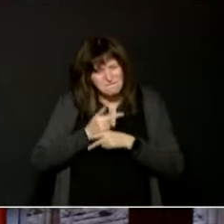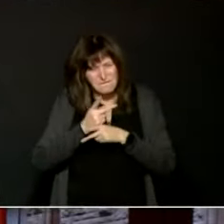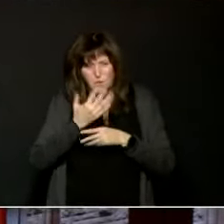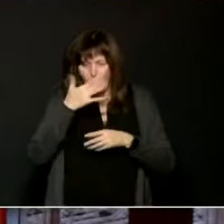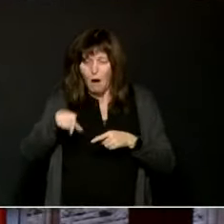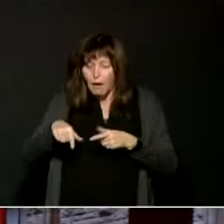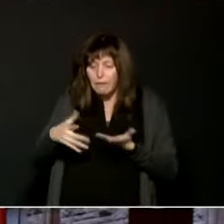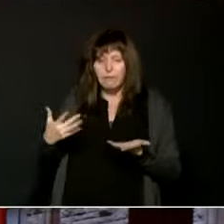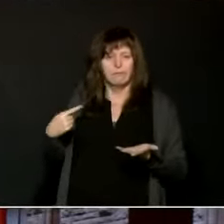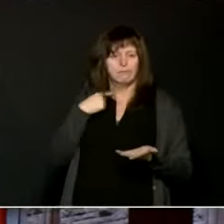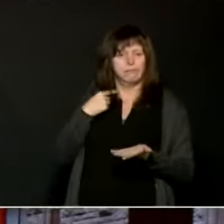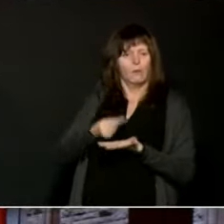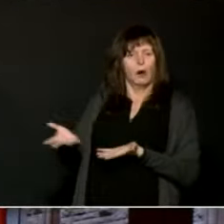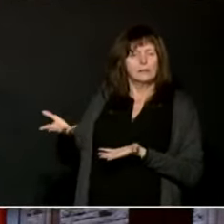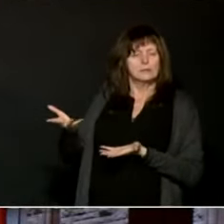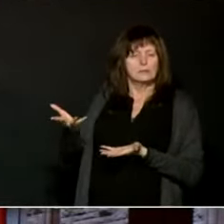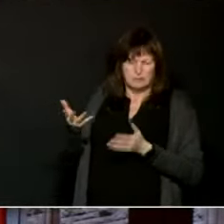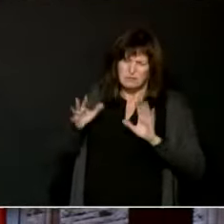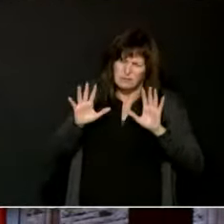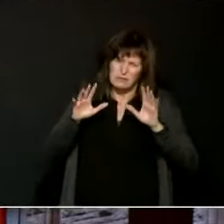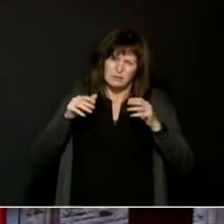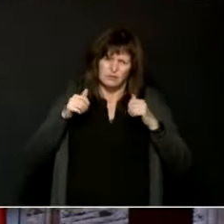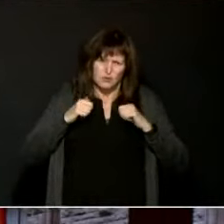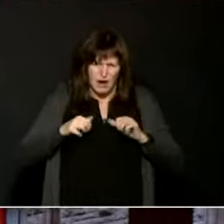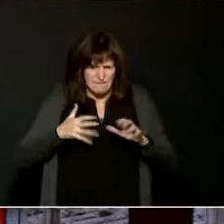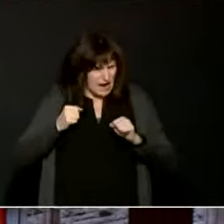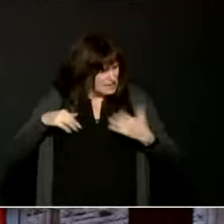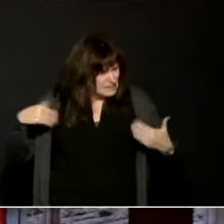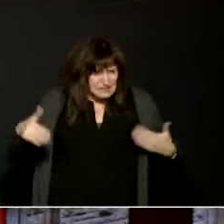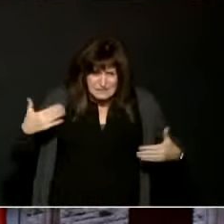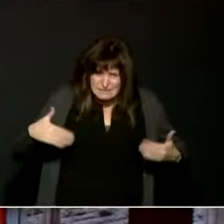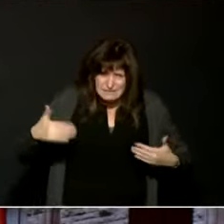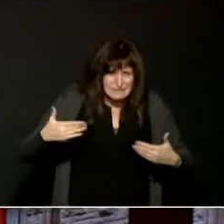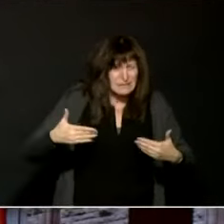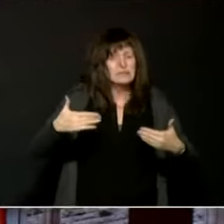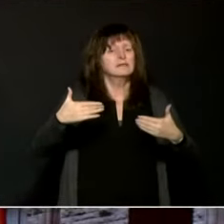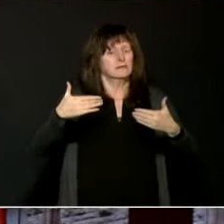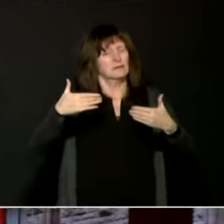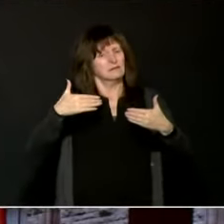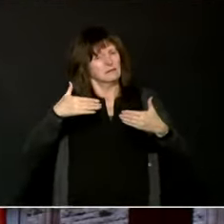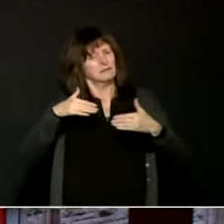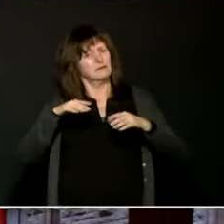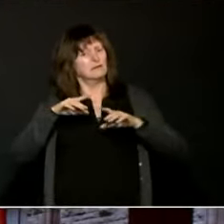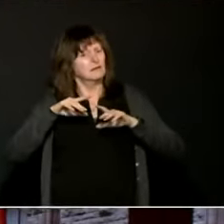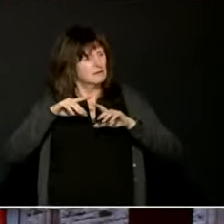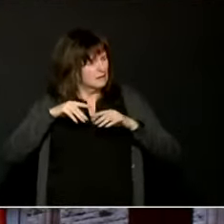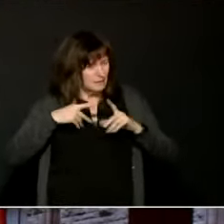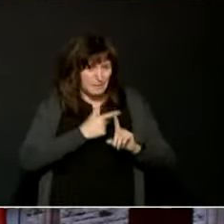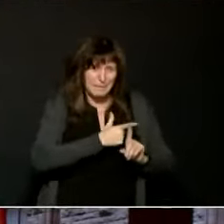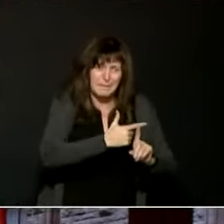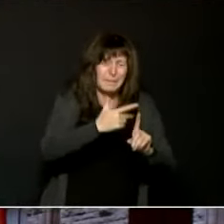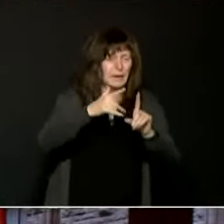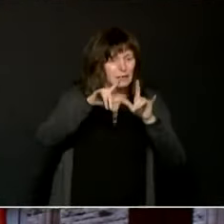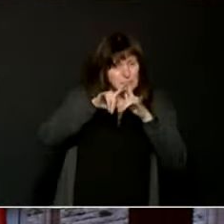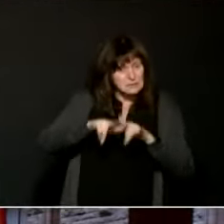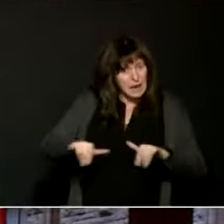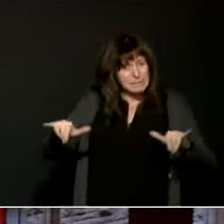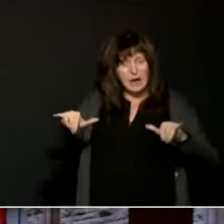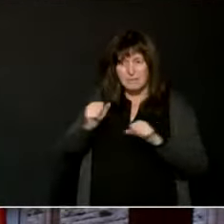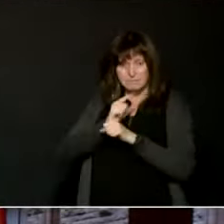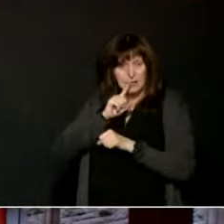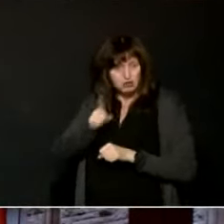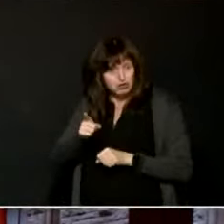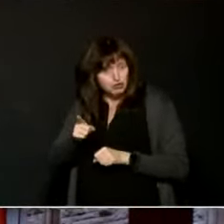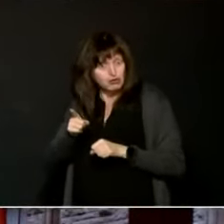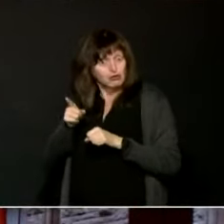trying to be as nimble and as resilient and quick as we can to respond, and with sometimes the variable delivery